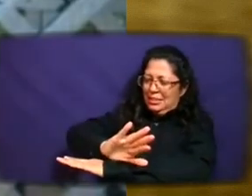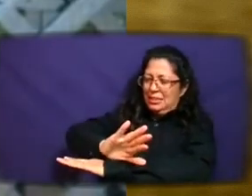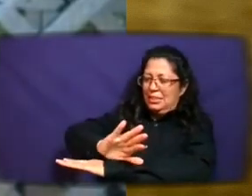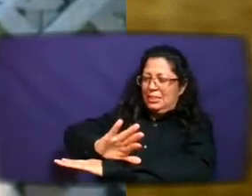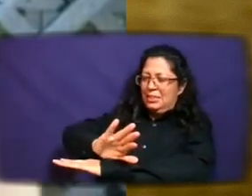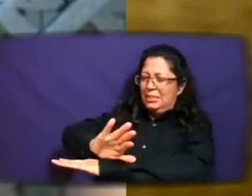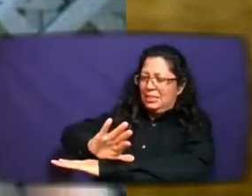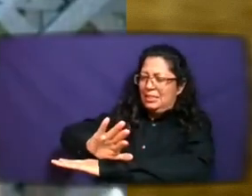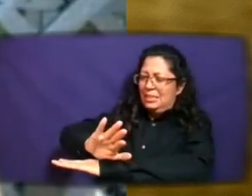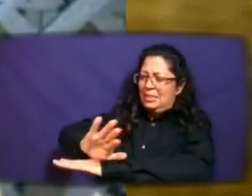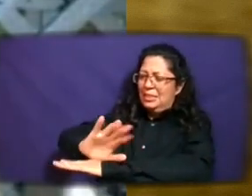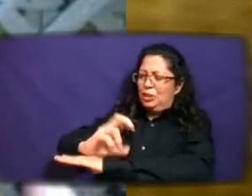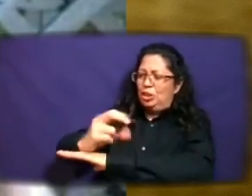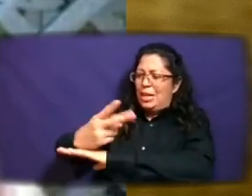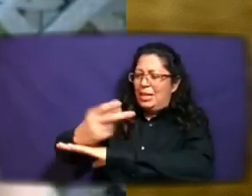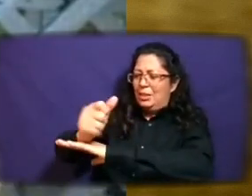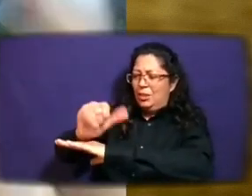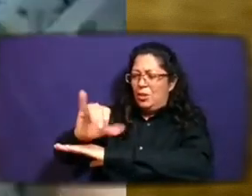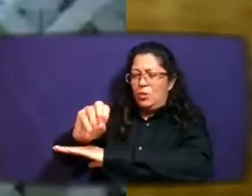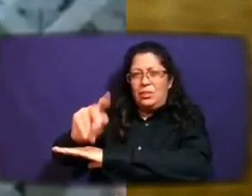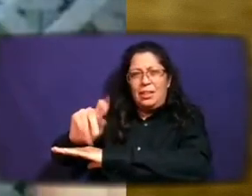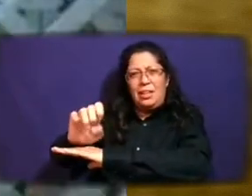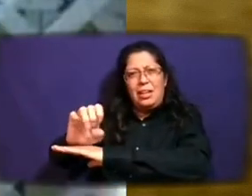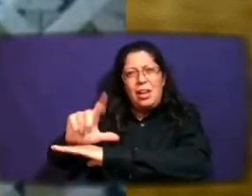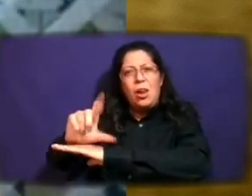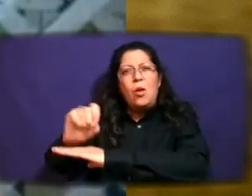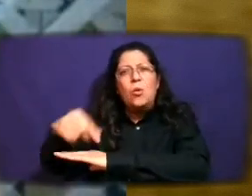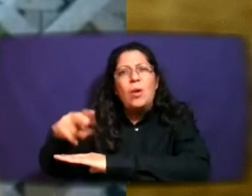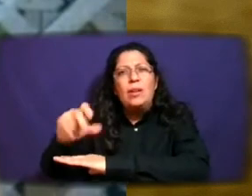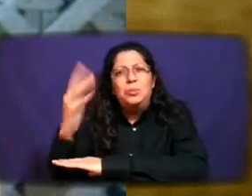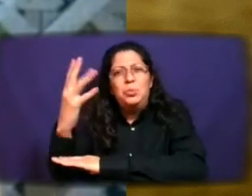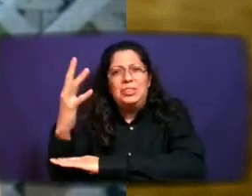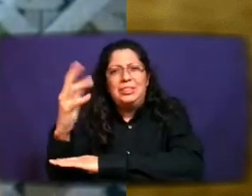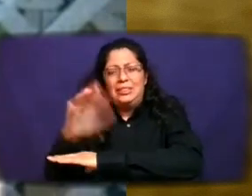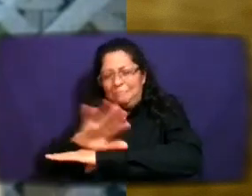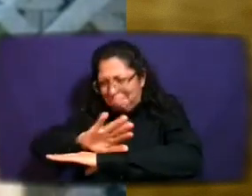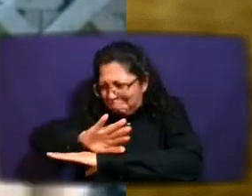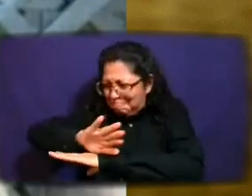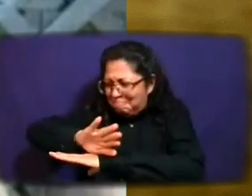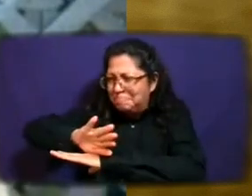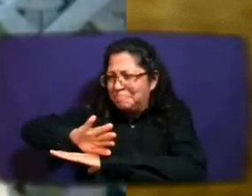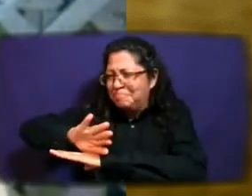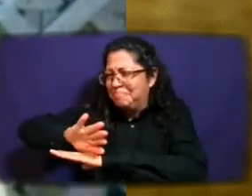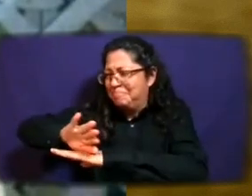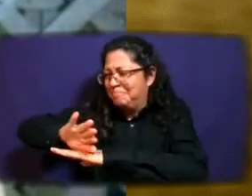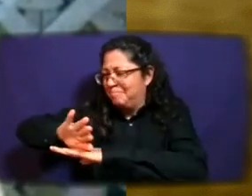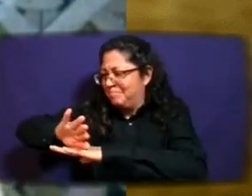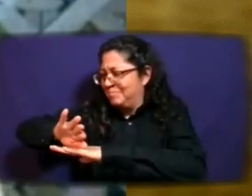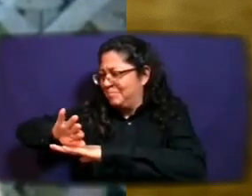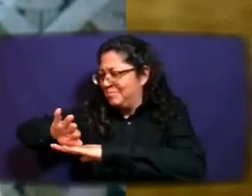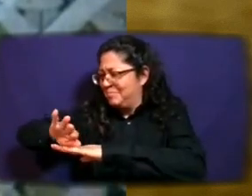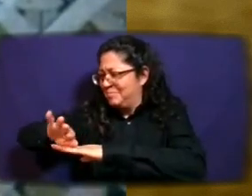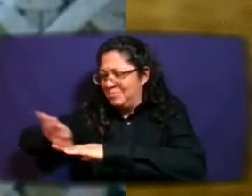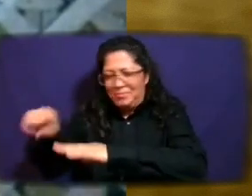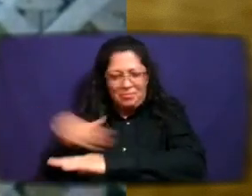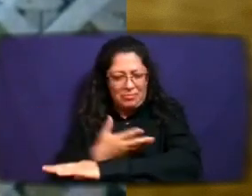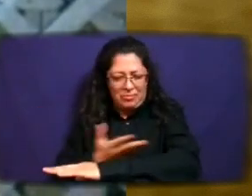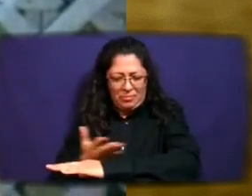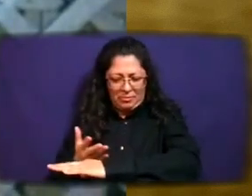pumpkins, chayote, a loquat tree, maíz,